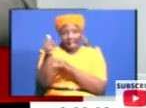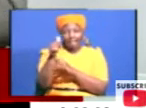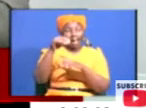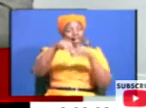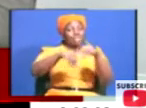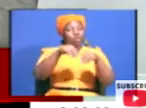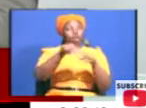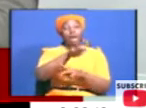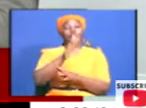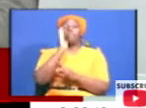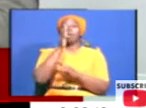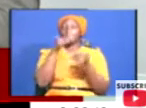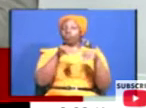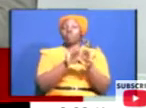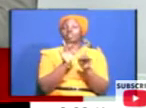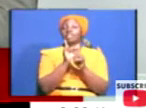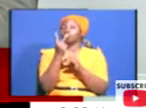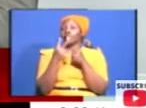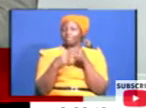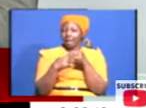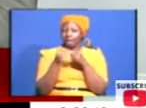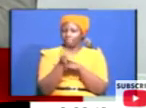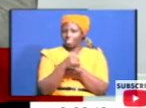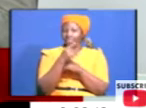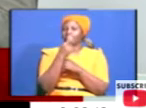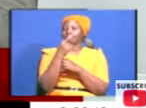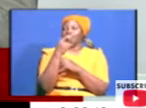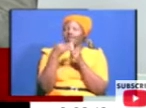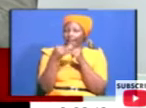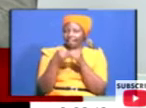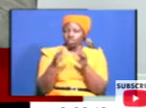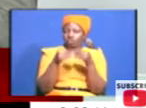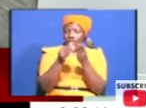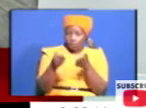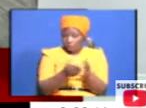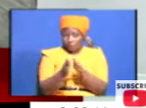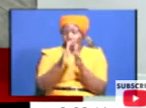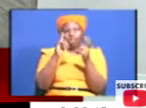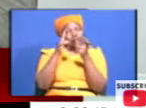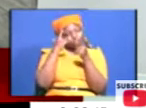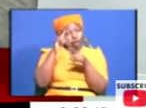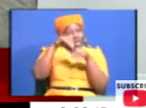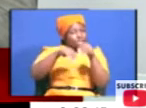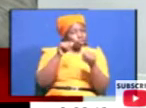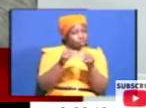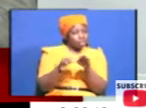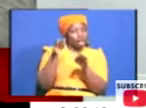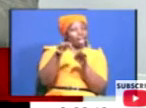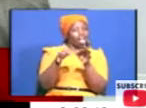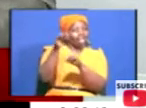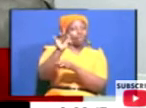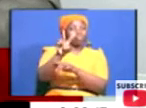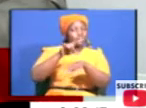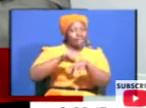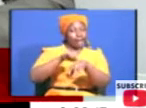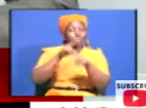electoral areas, will be closed on the 29th of Monday to pave way for the elections that have twice been postponed to take place.